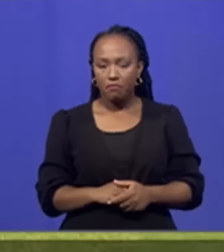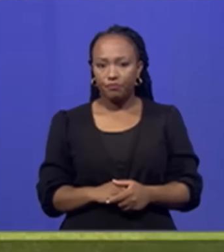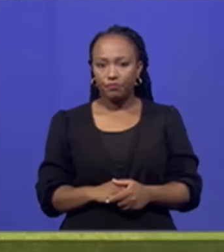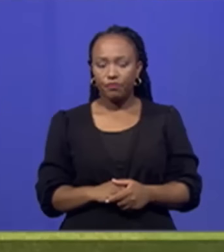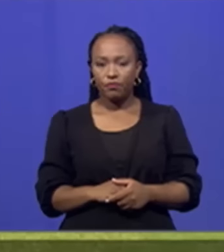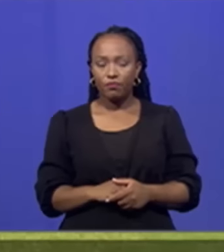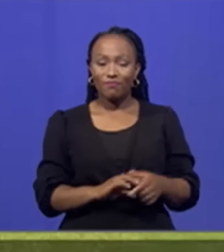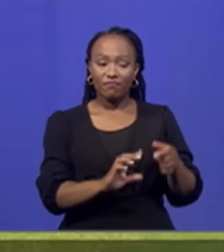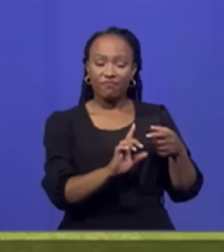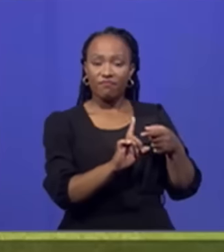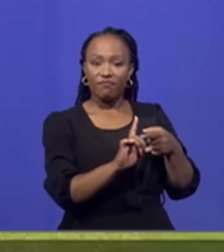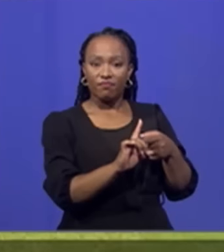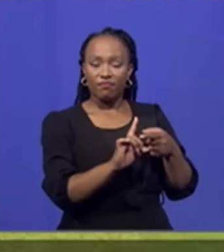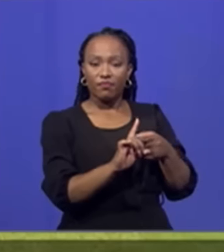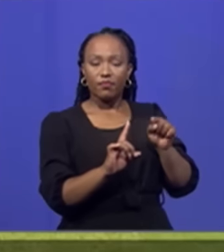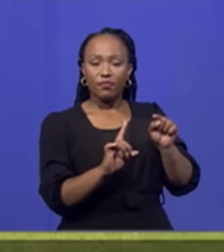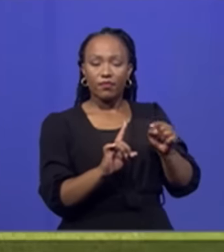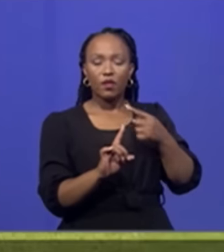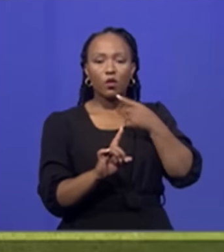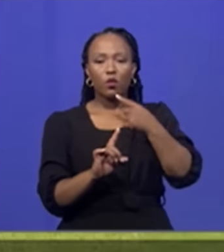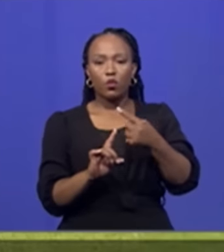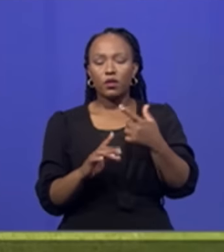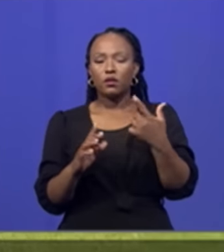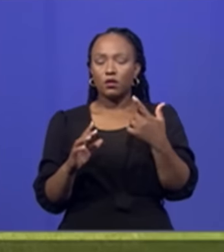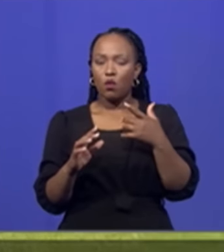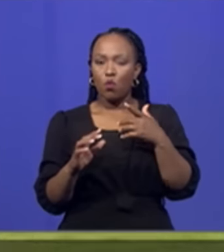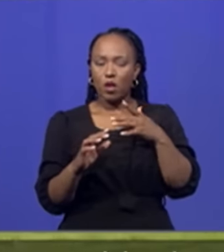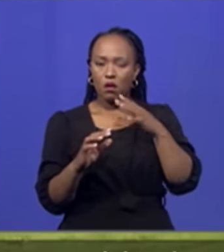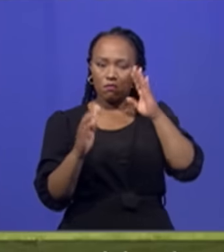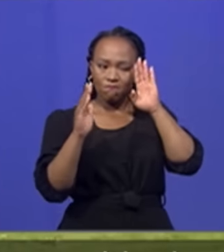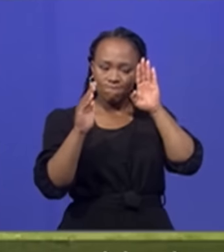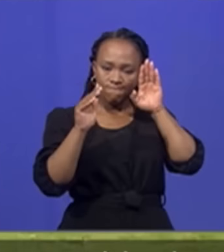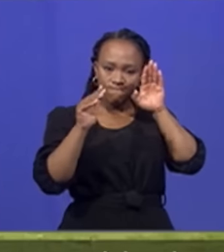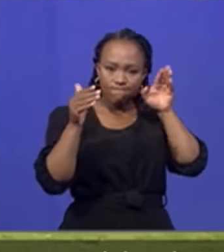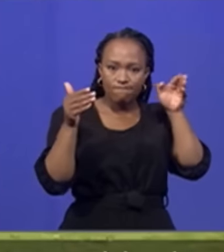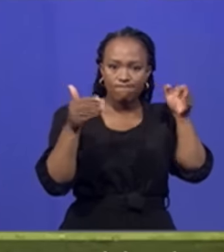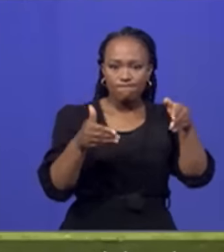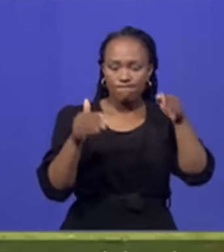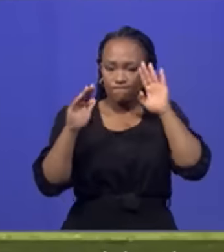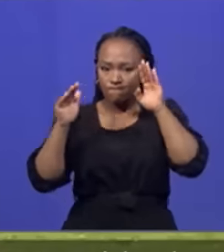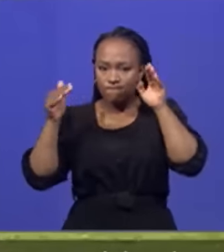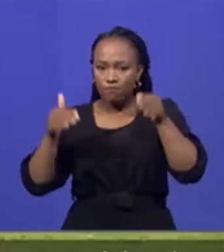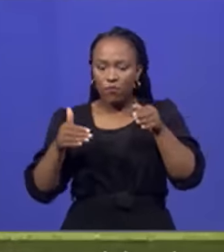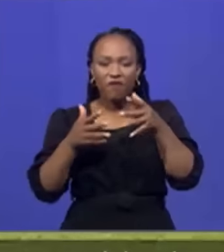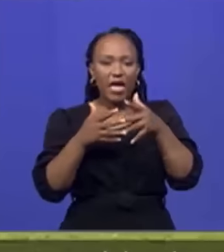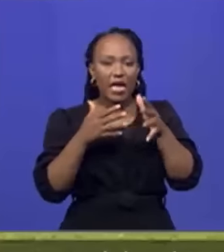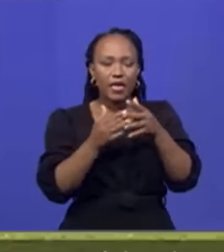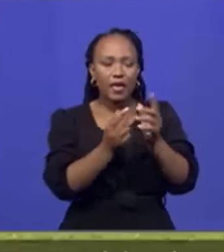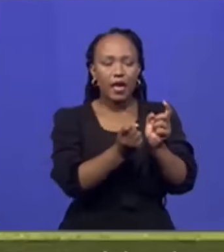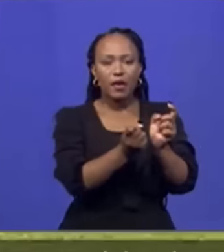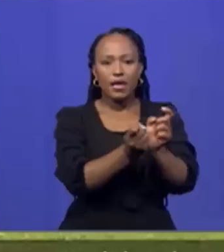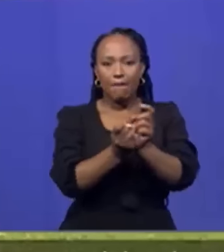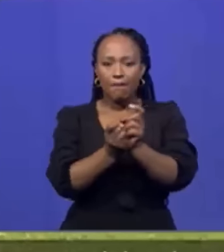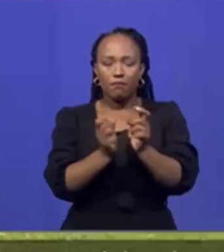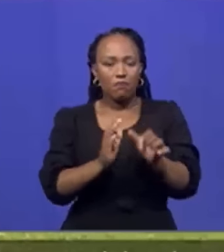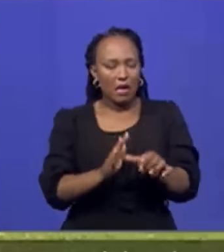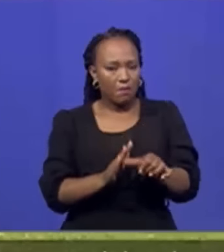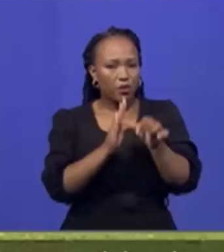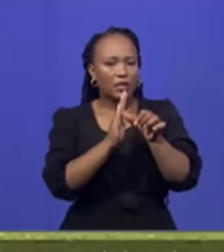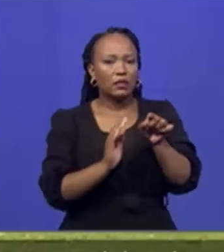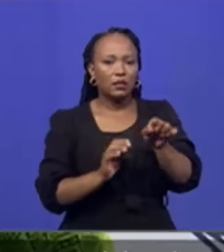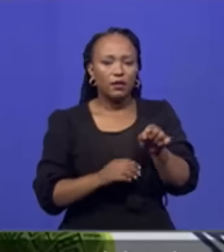Benwahi o re o tsepamisitse maikutlo sehleng sena le ho nka papadi e nngwe le e nngwe e le ya bohlokwa. To talk about what I've seen the